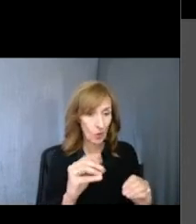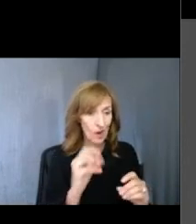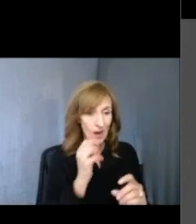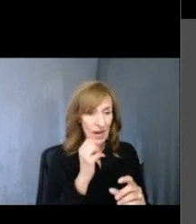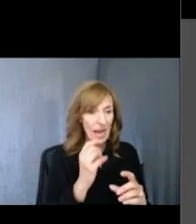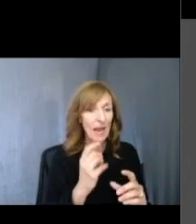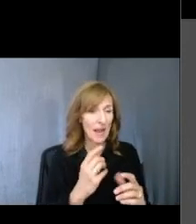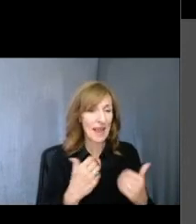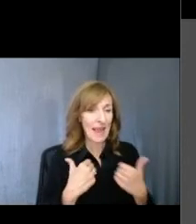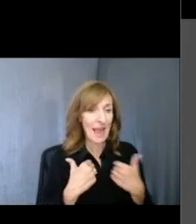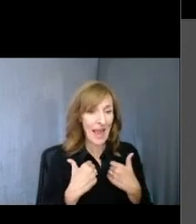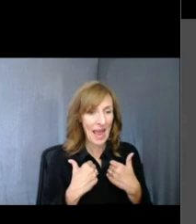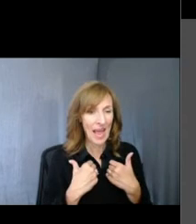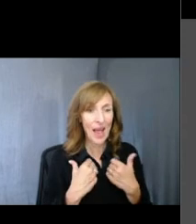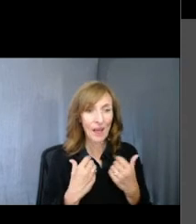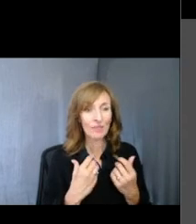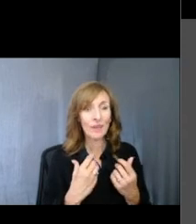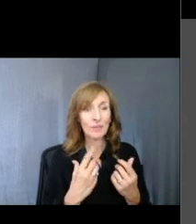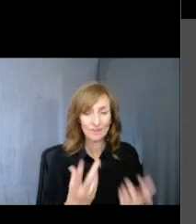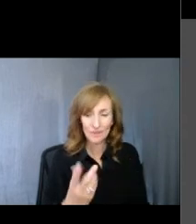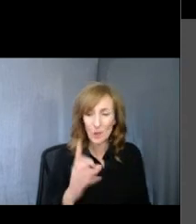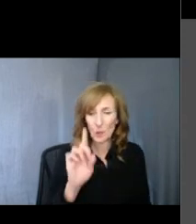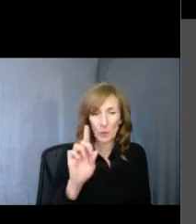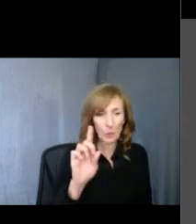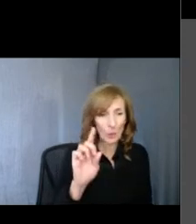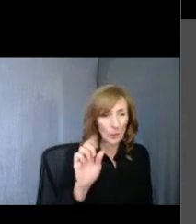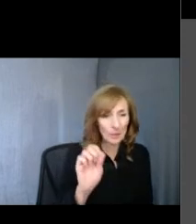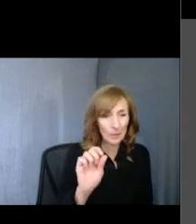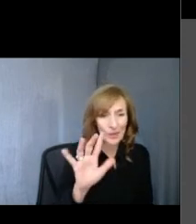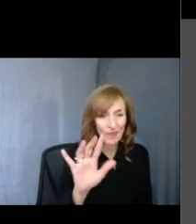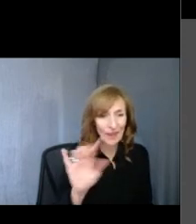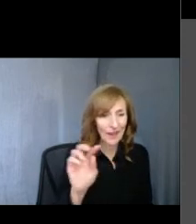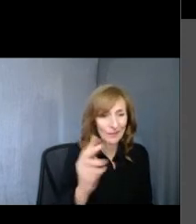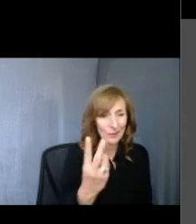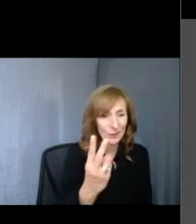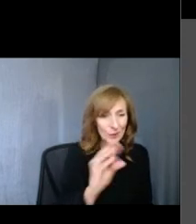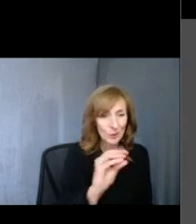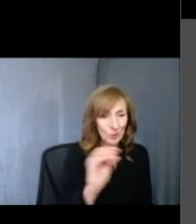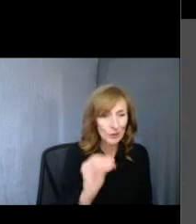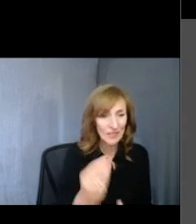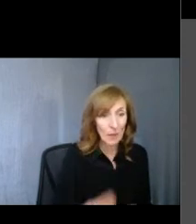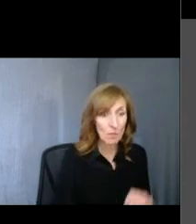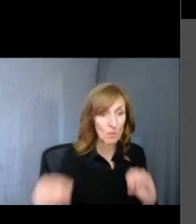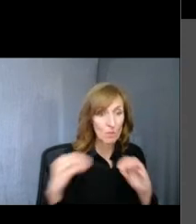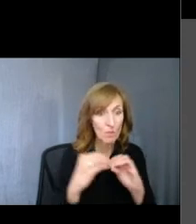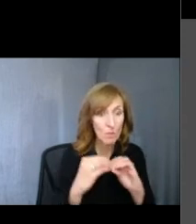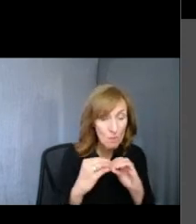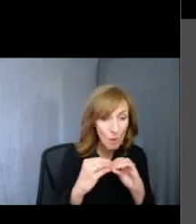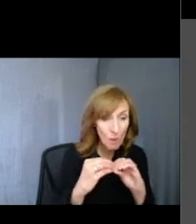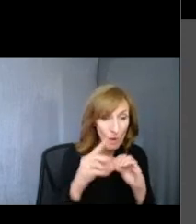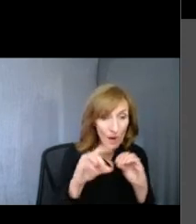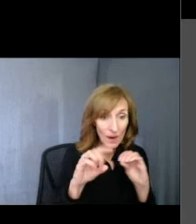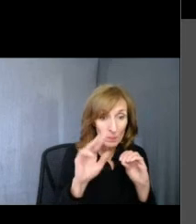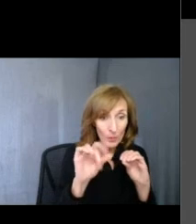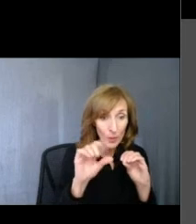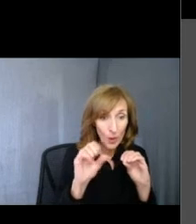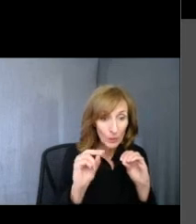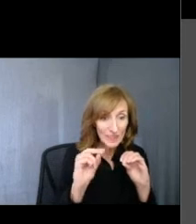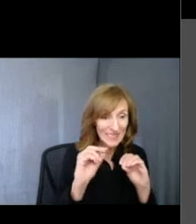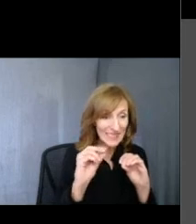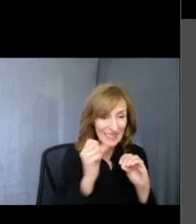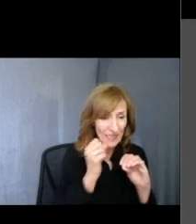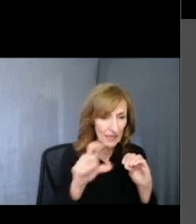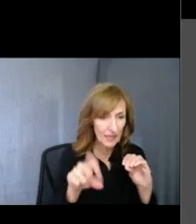err on the side of excess protein. So a lot of our kidney diets are just backing that down a little bit to the